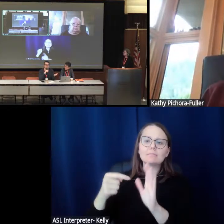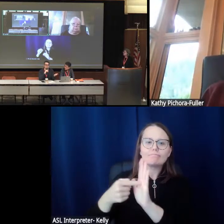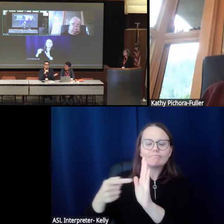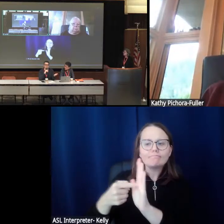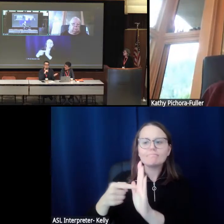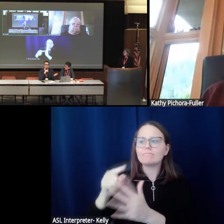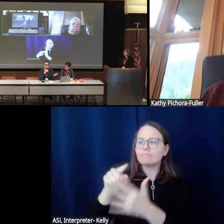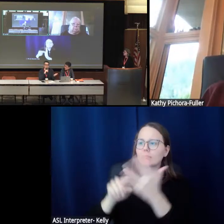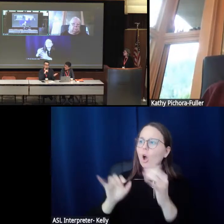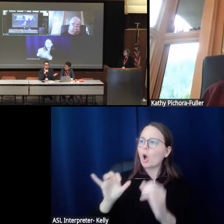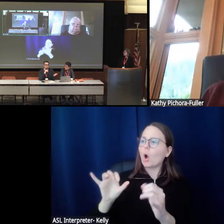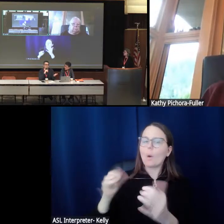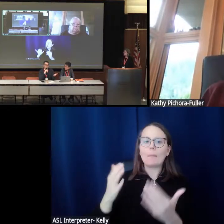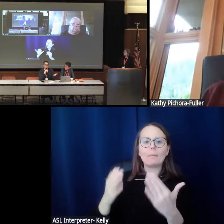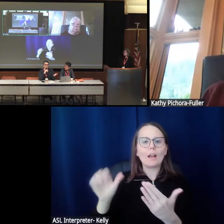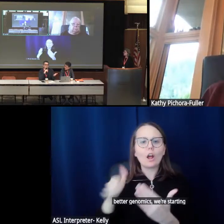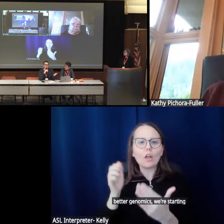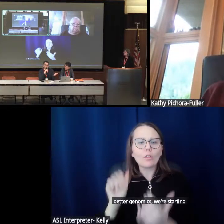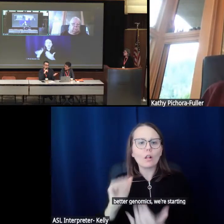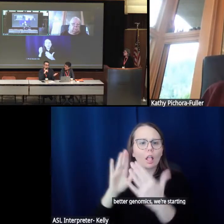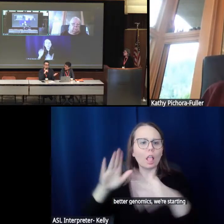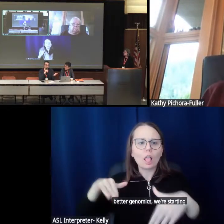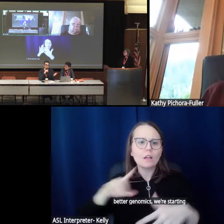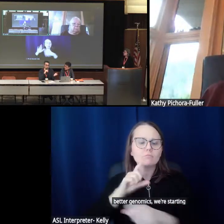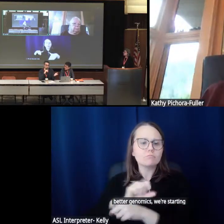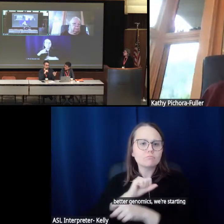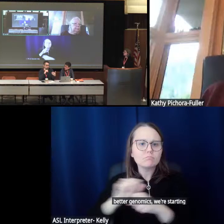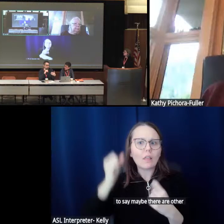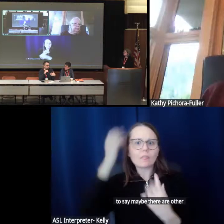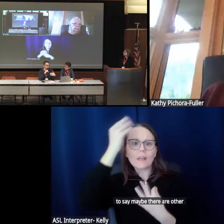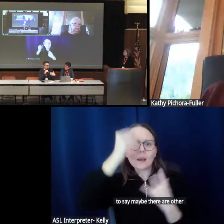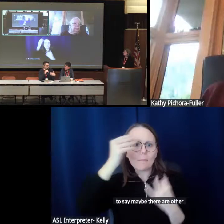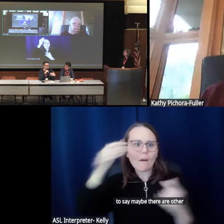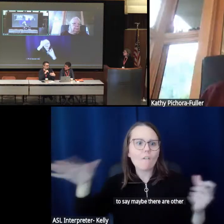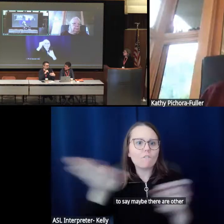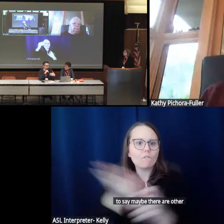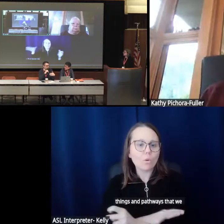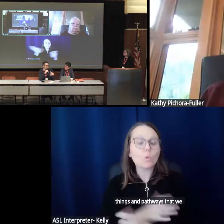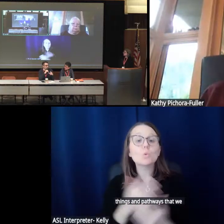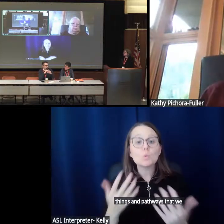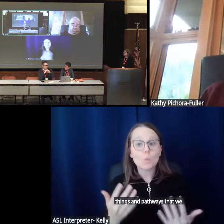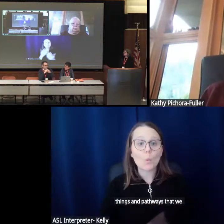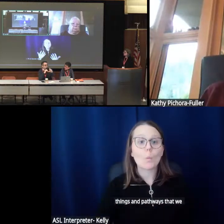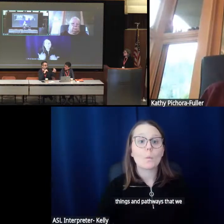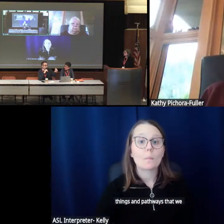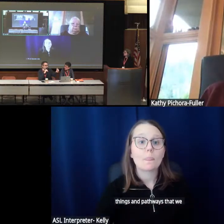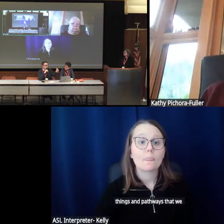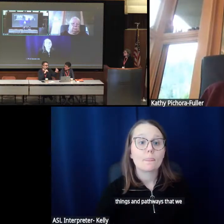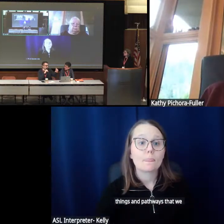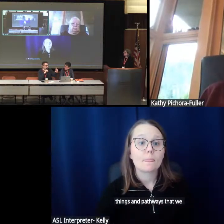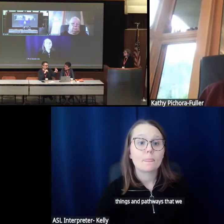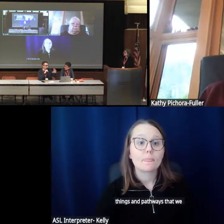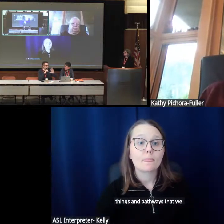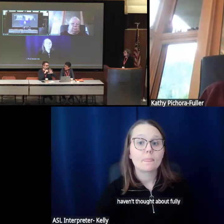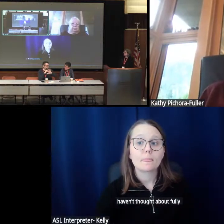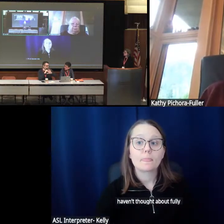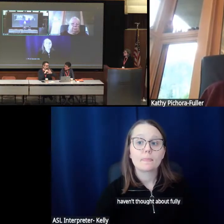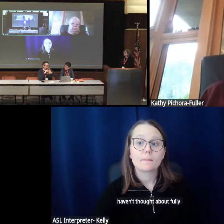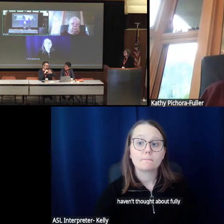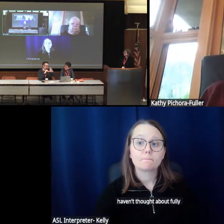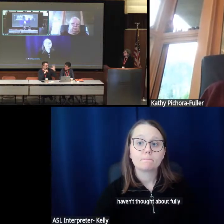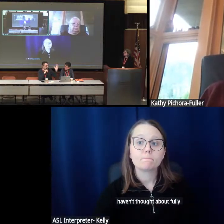are other things and other pathways that we haven't truly thought about fully here. And so I think that original DAG has